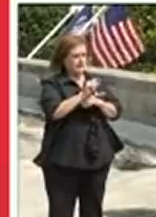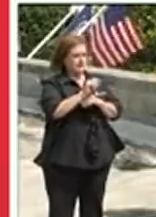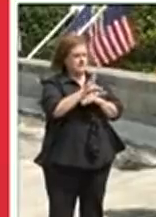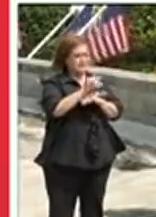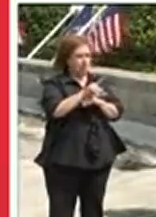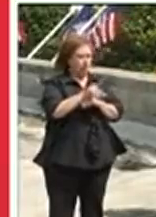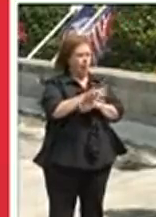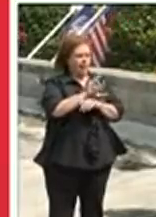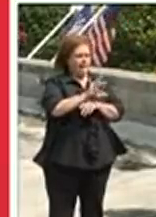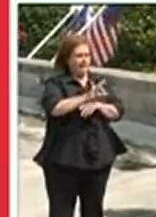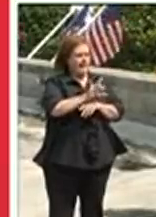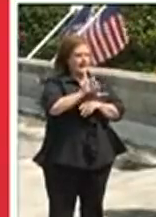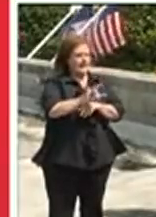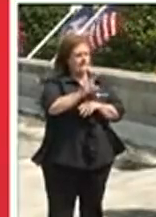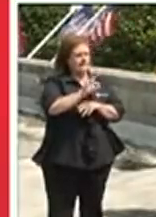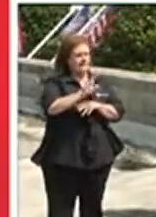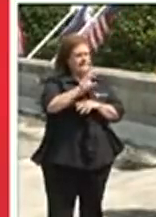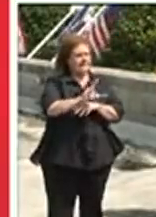to